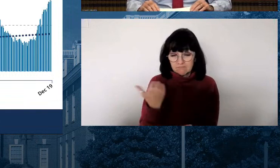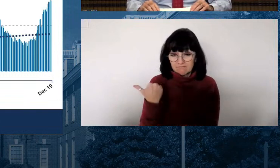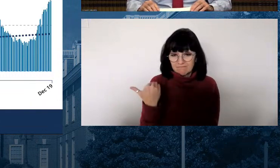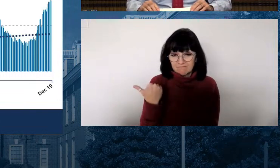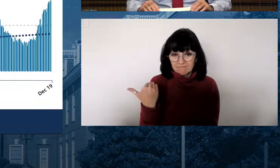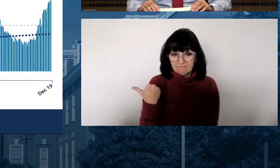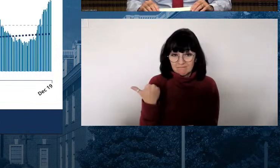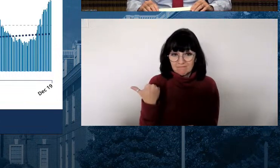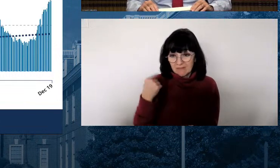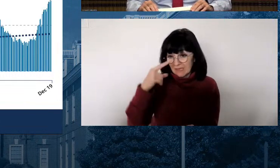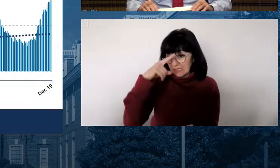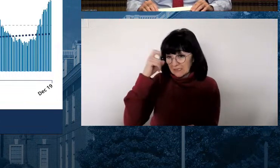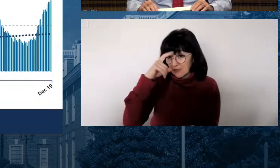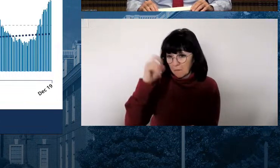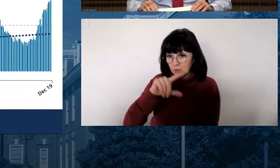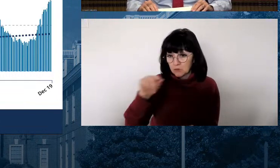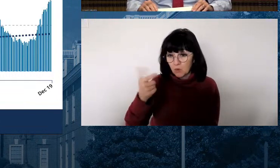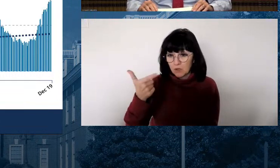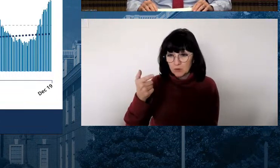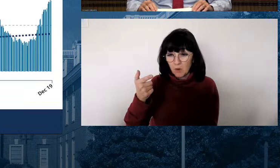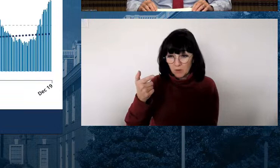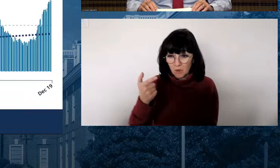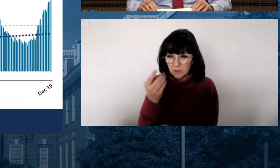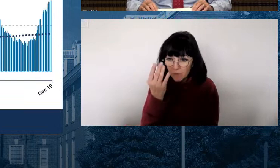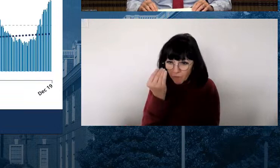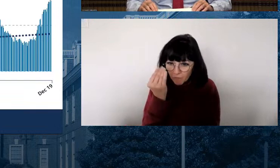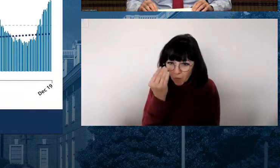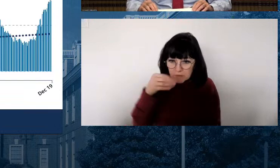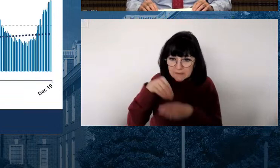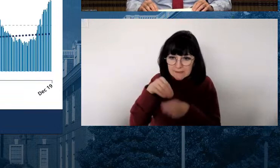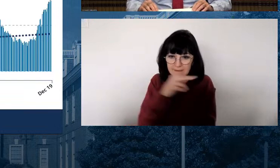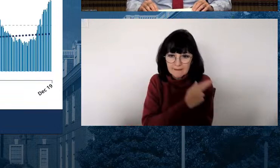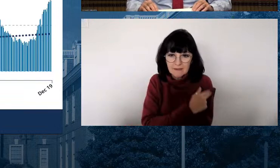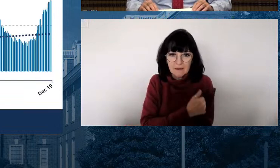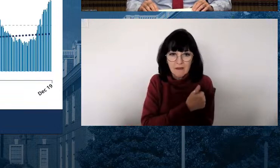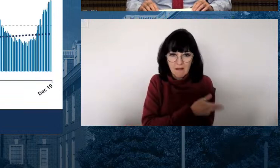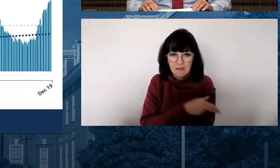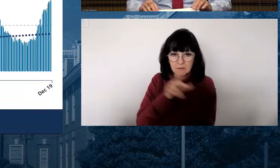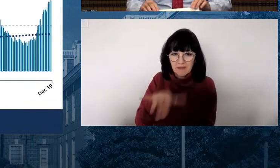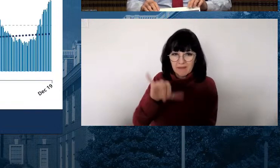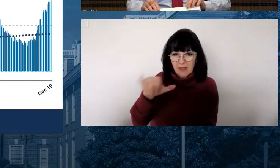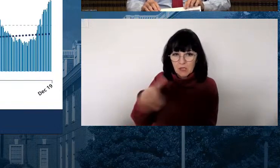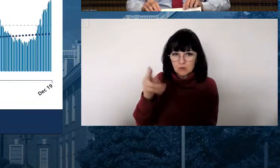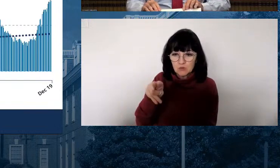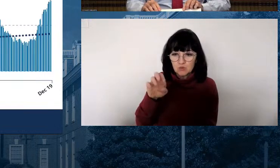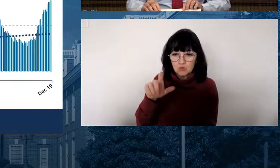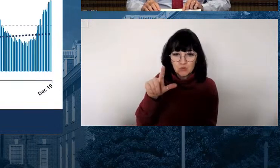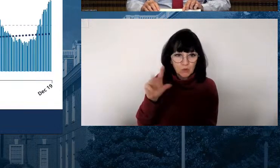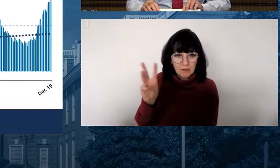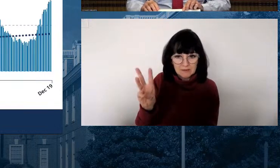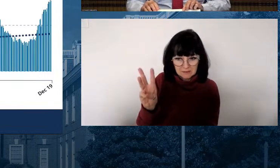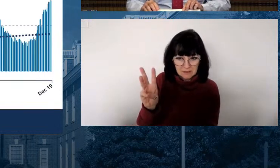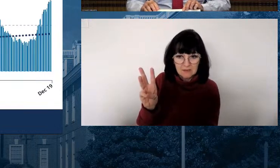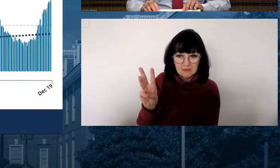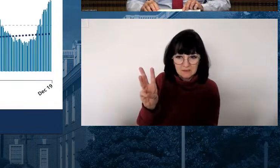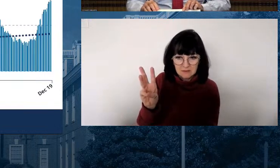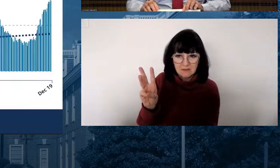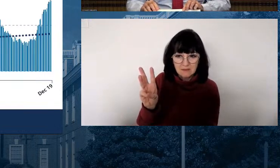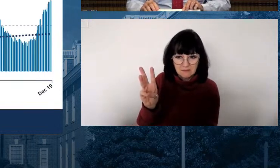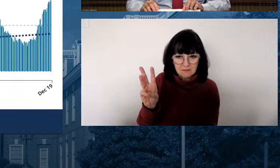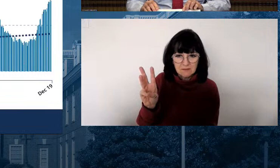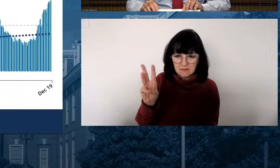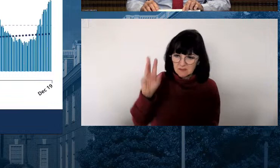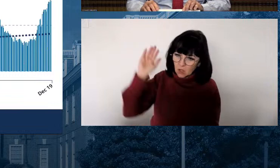We hit a low of 14, only 14 people in hospitals on June the 26th. Had our